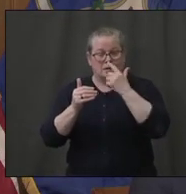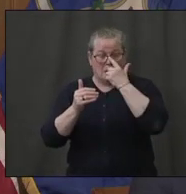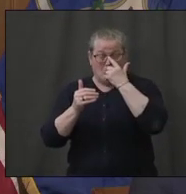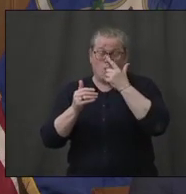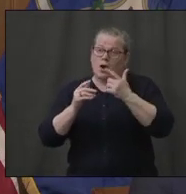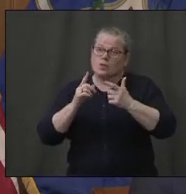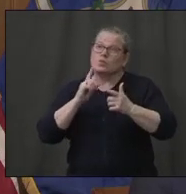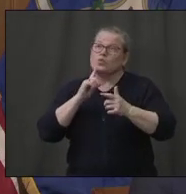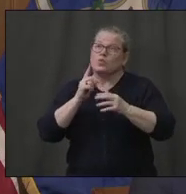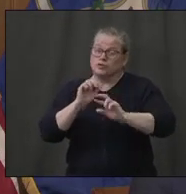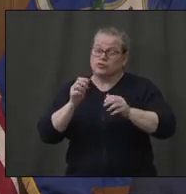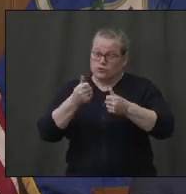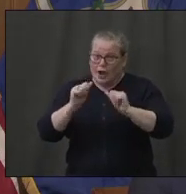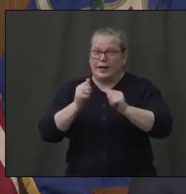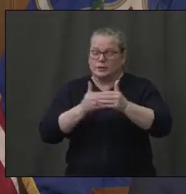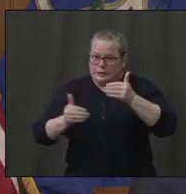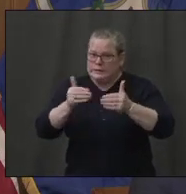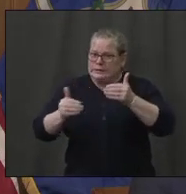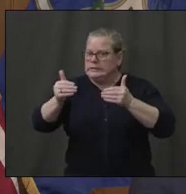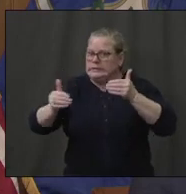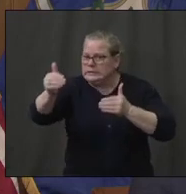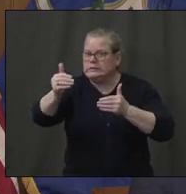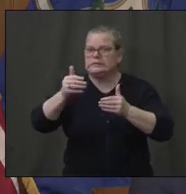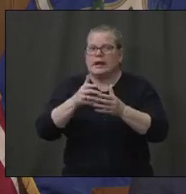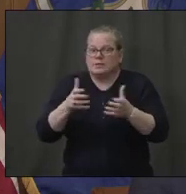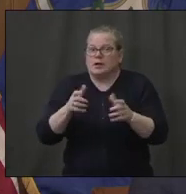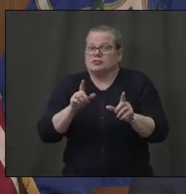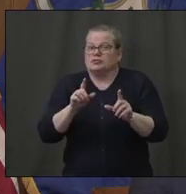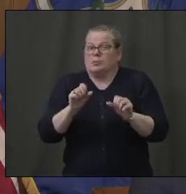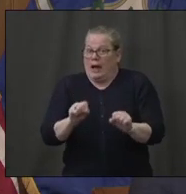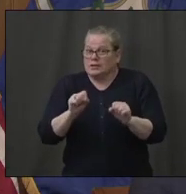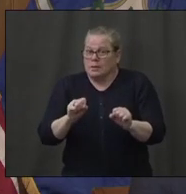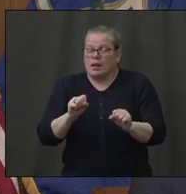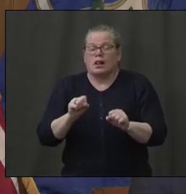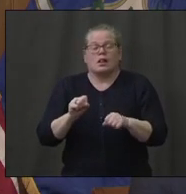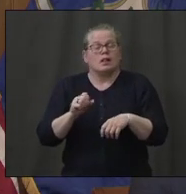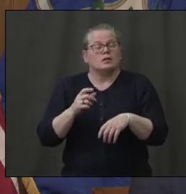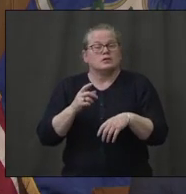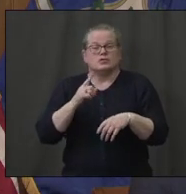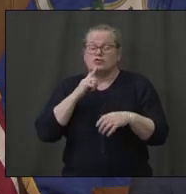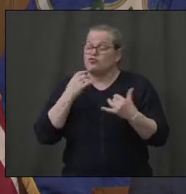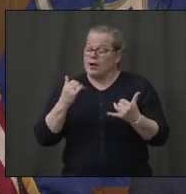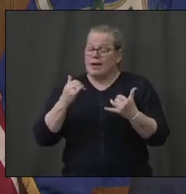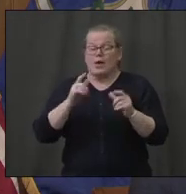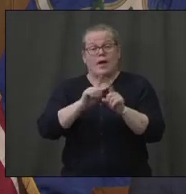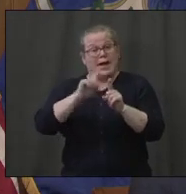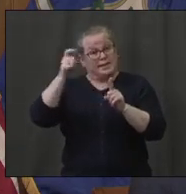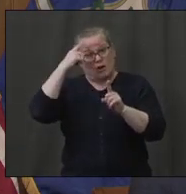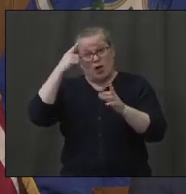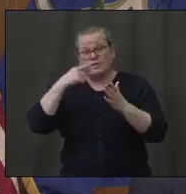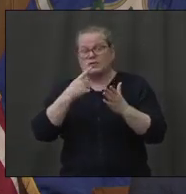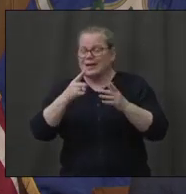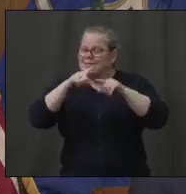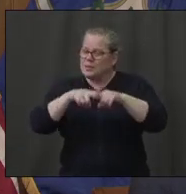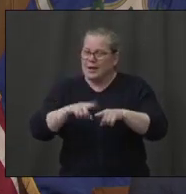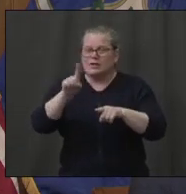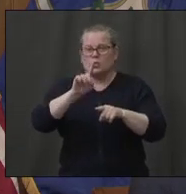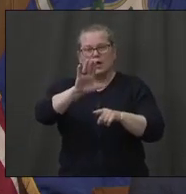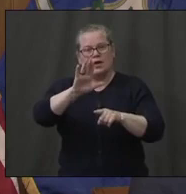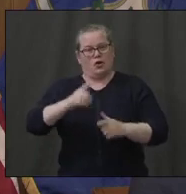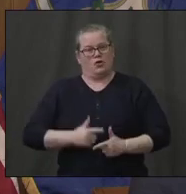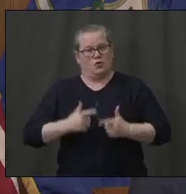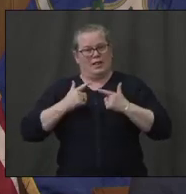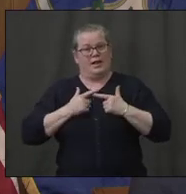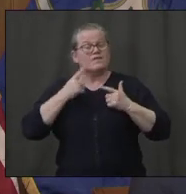that as much as we can. So, right now, we again, as the governor said as well, it depends on the part of the state that you're in. We know our